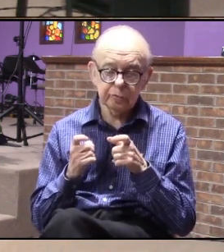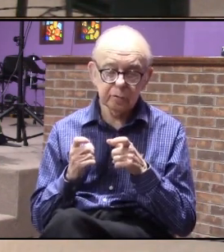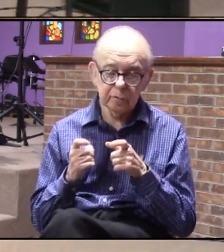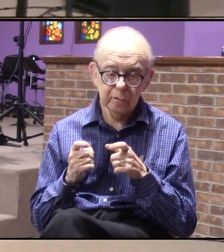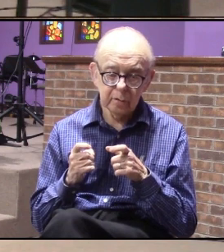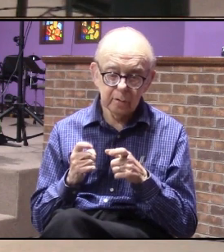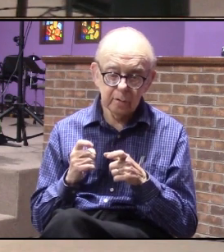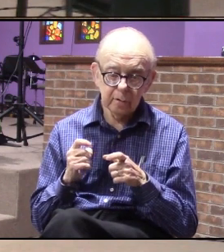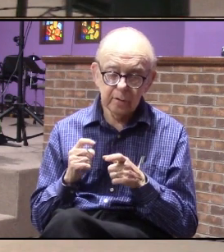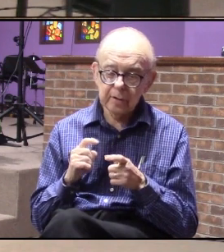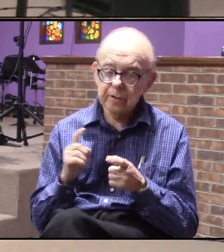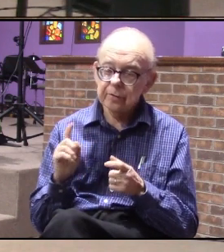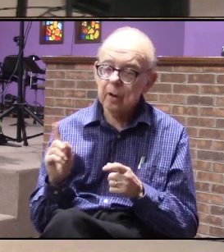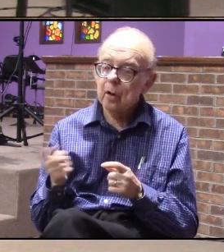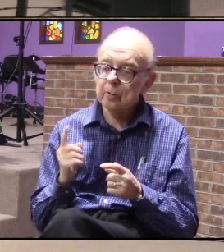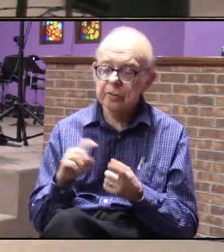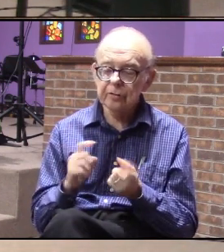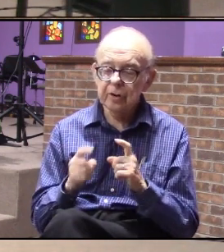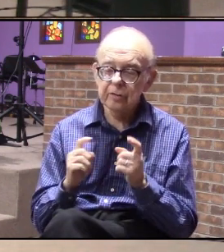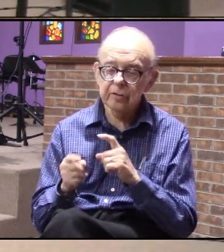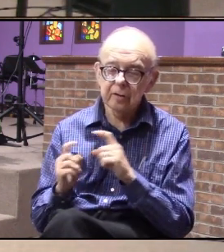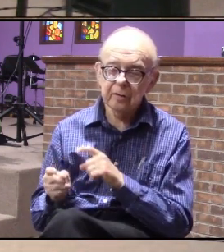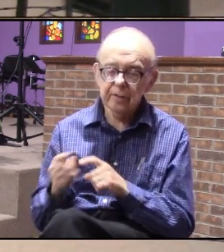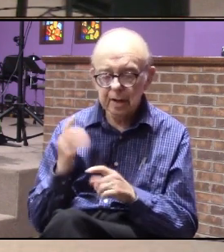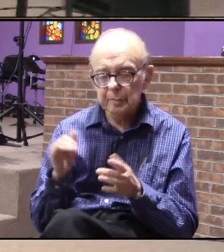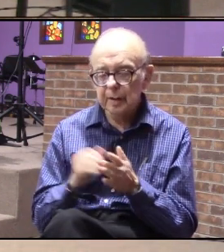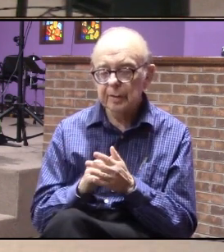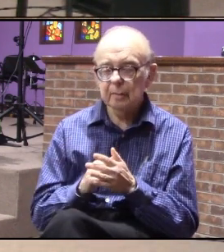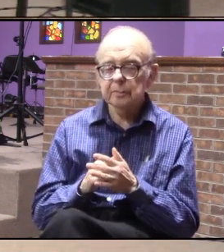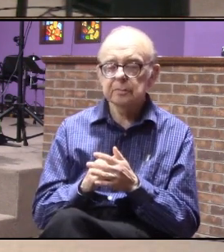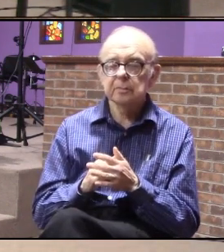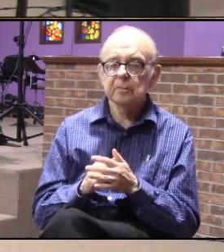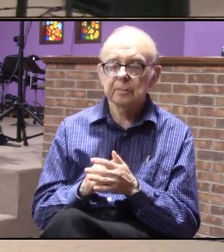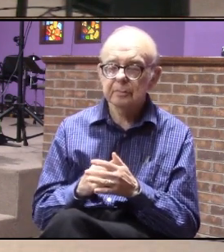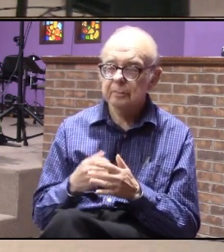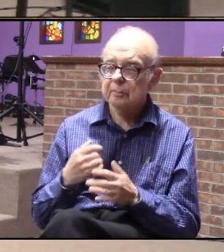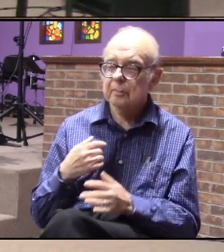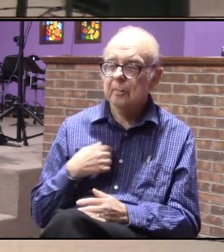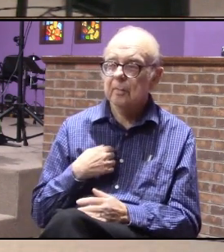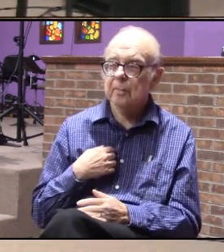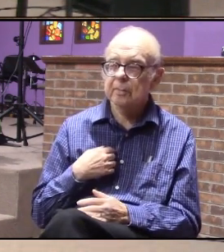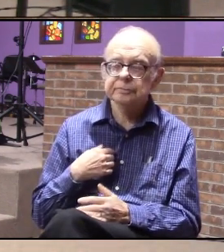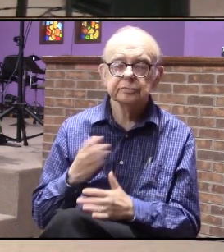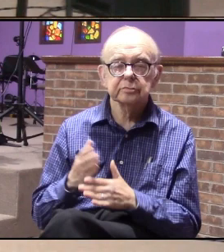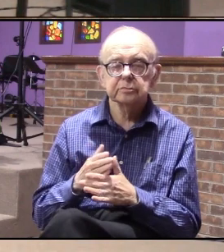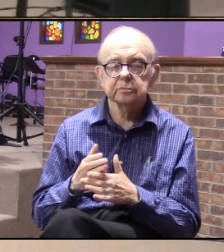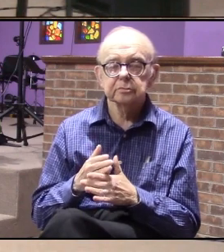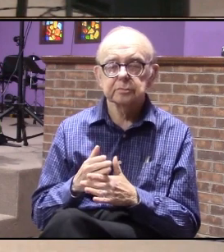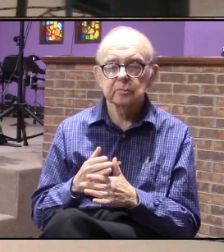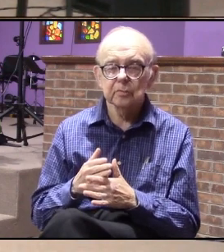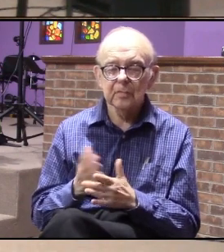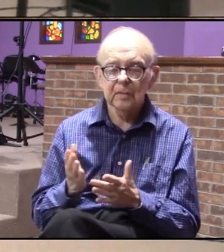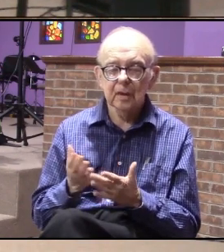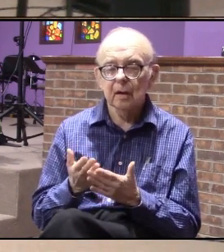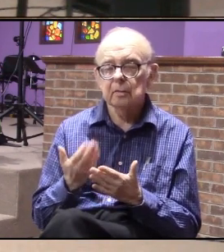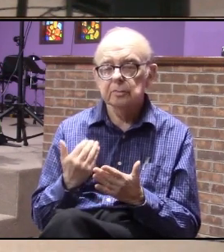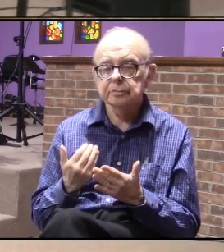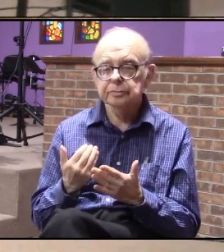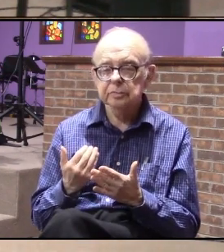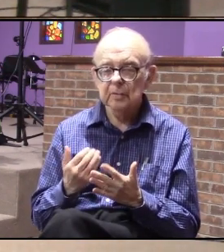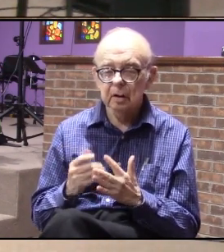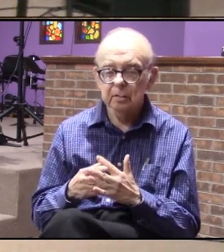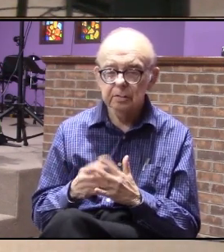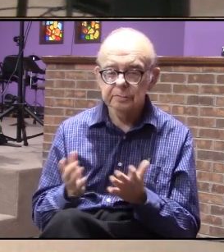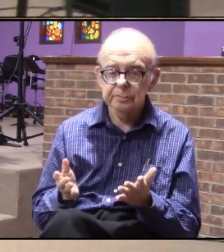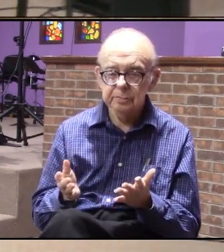It is ever-changing. You think about it. I was sharing, and I've shared before, I